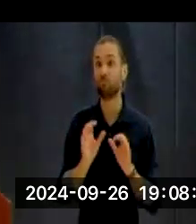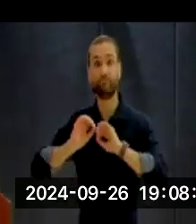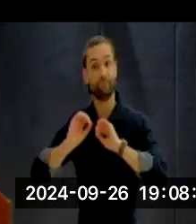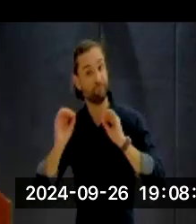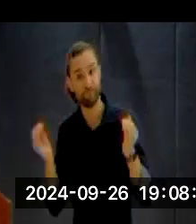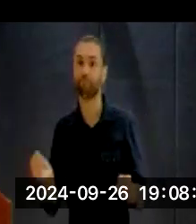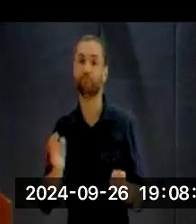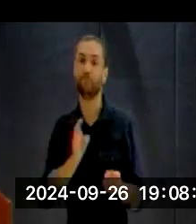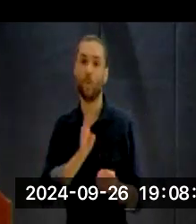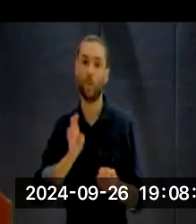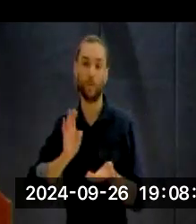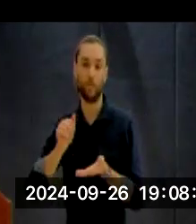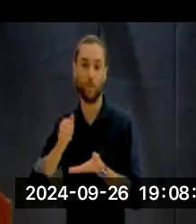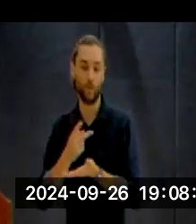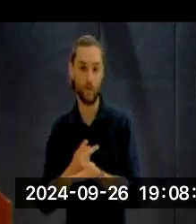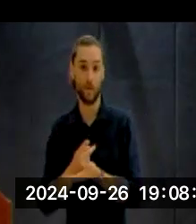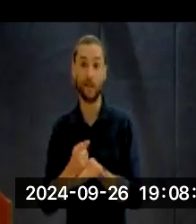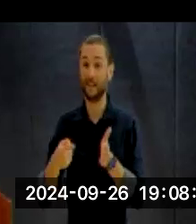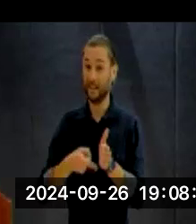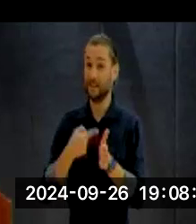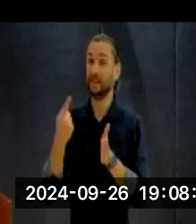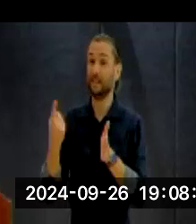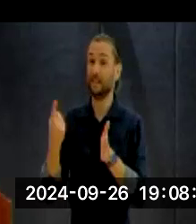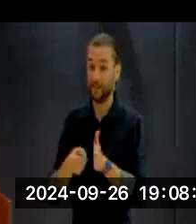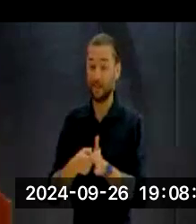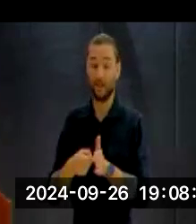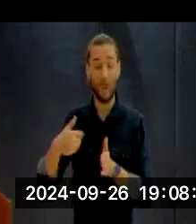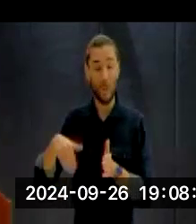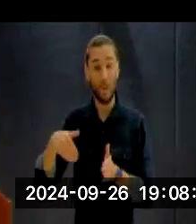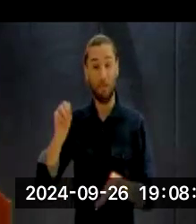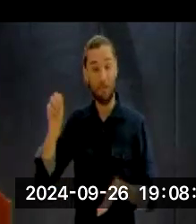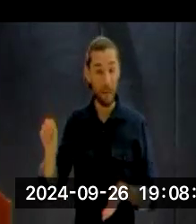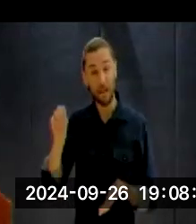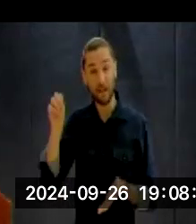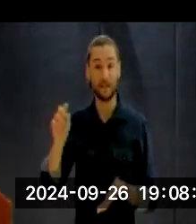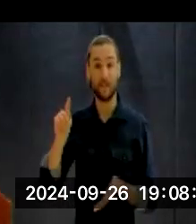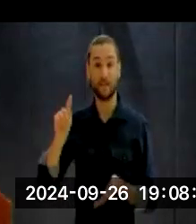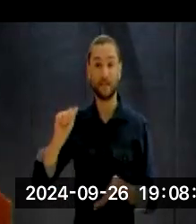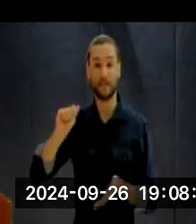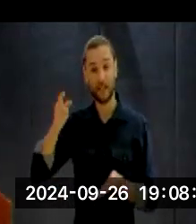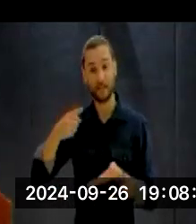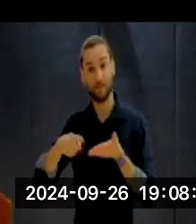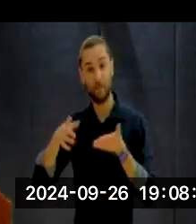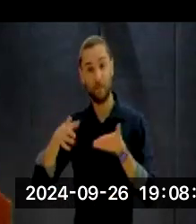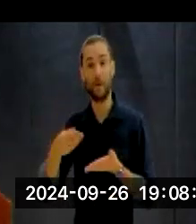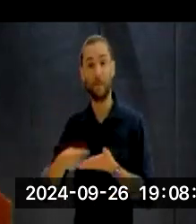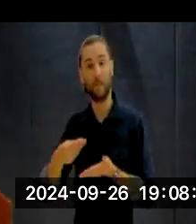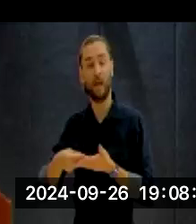approval. In some cases, millions of dollars of taxpayer dollars are being